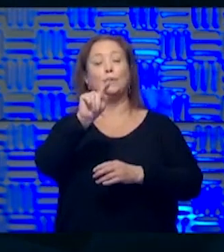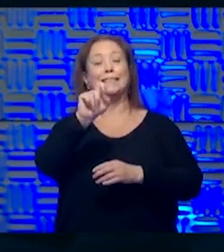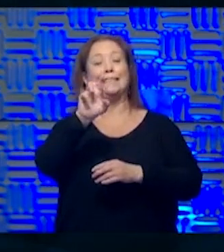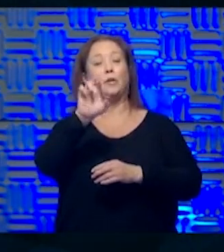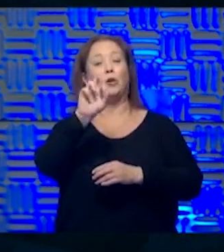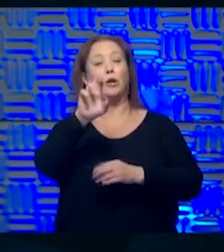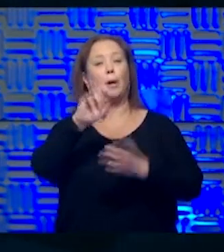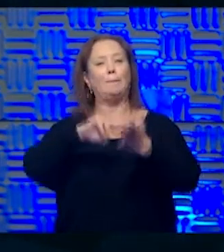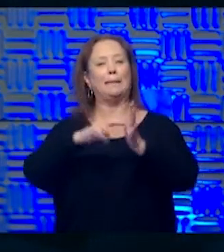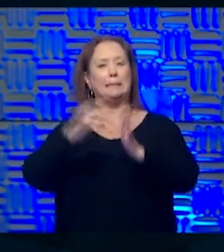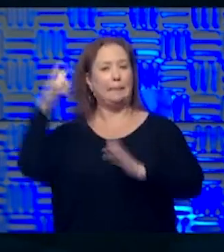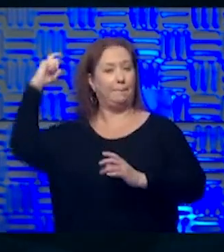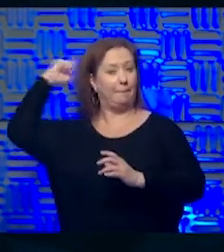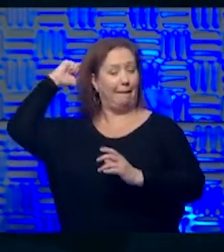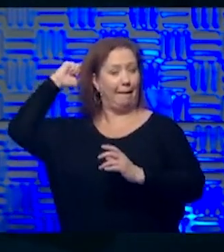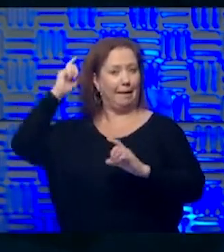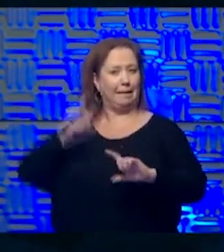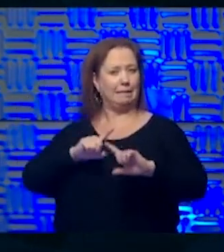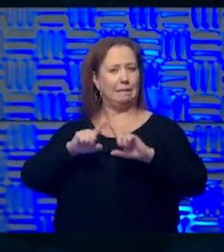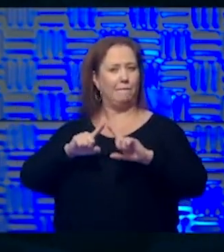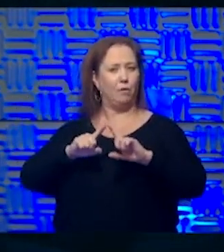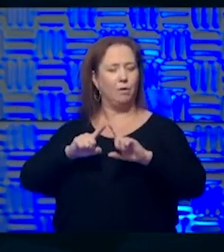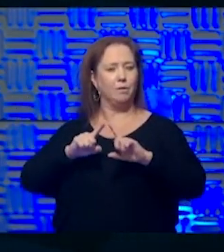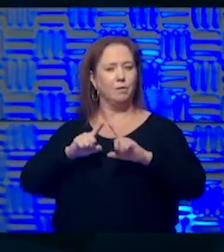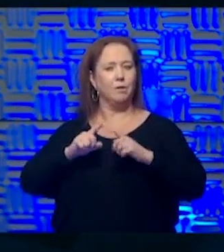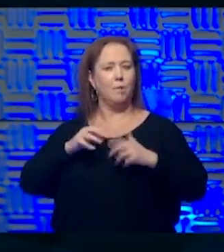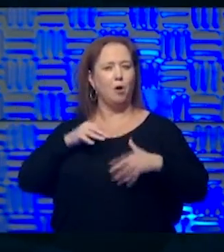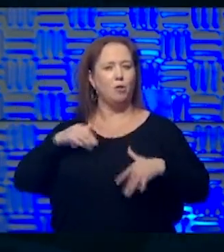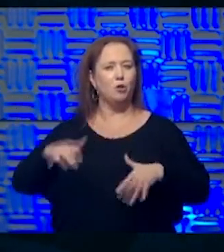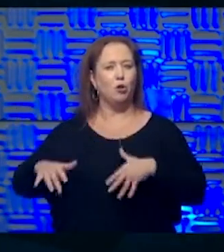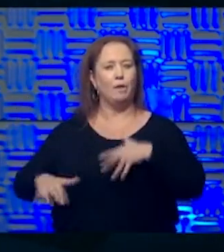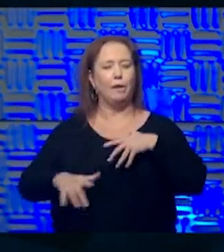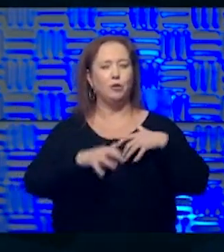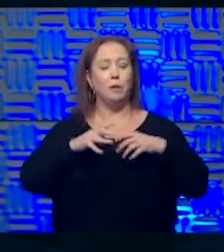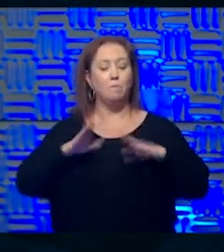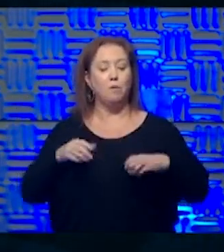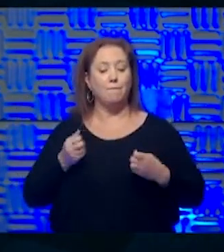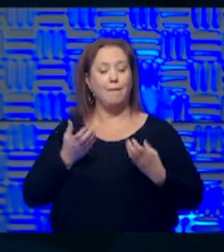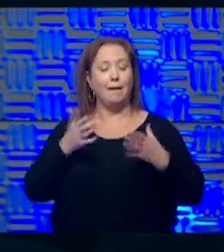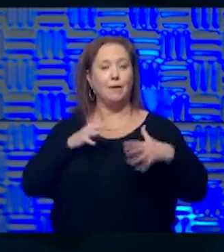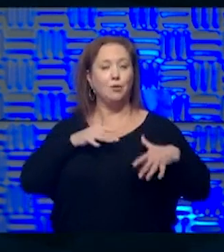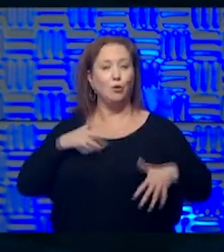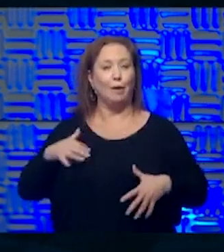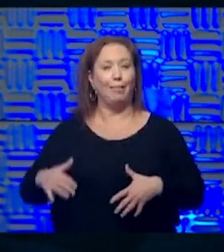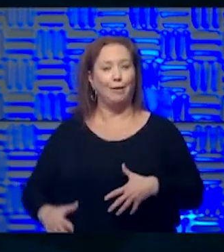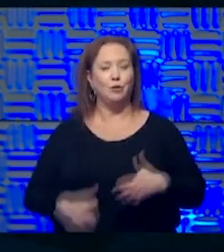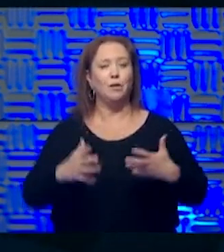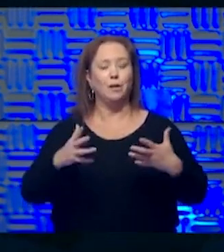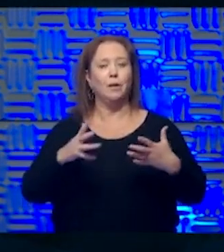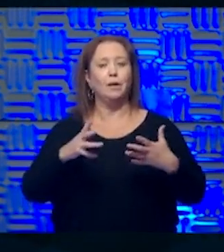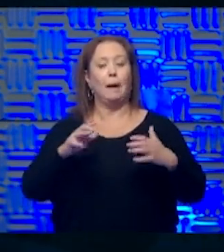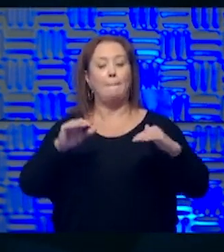of the brain. Yep. Back part of the brain, different part of the circulation than supplying the anterior circulation, but they can be tricky to pick up.